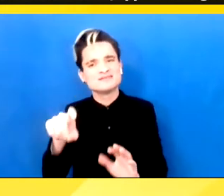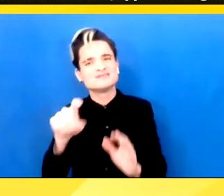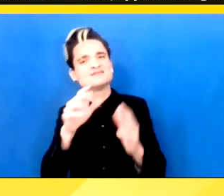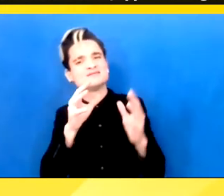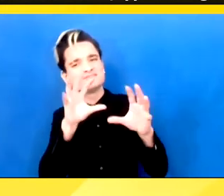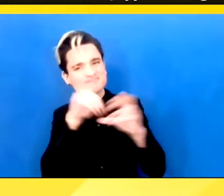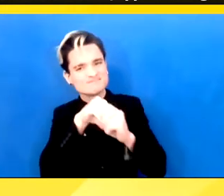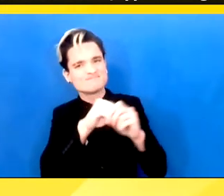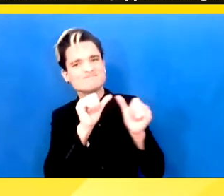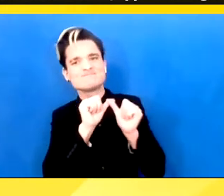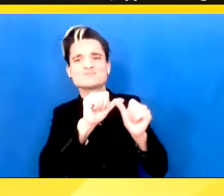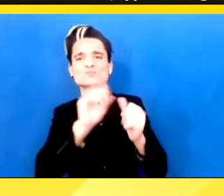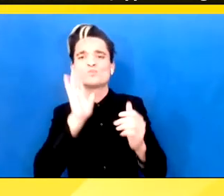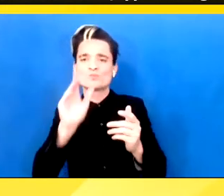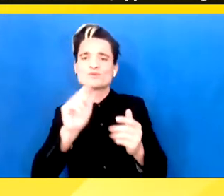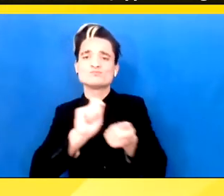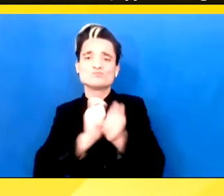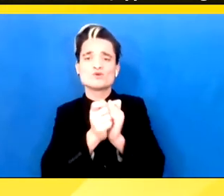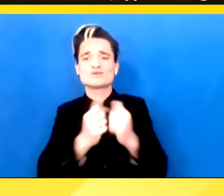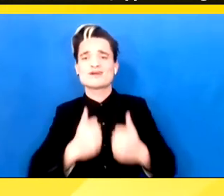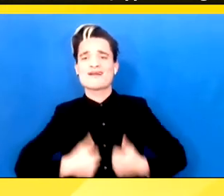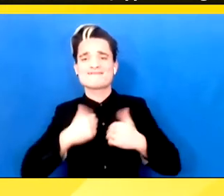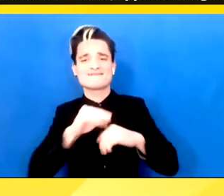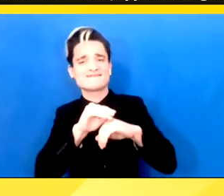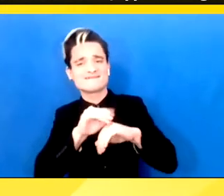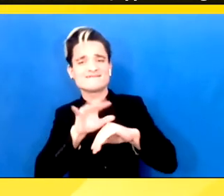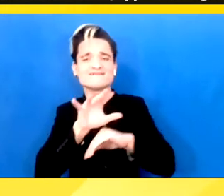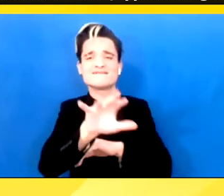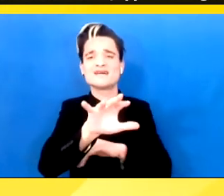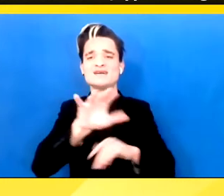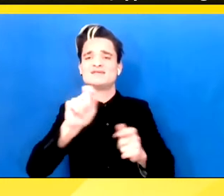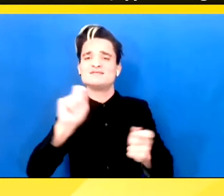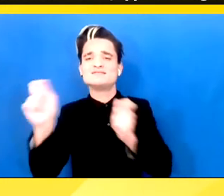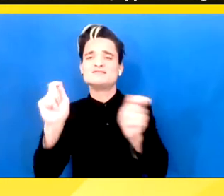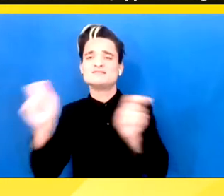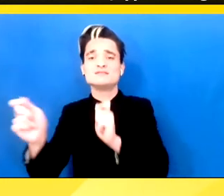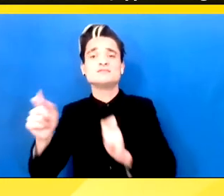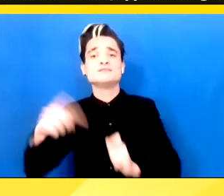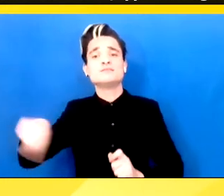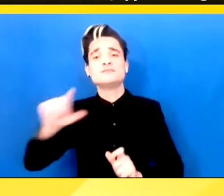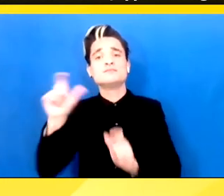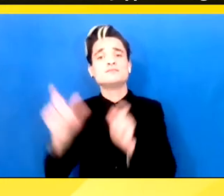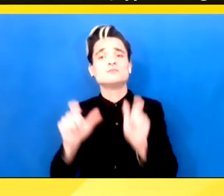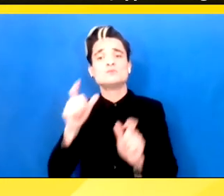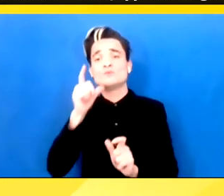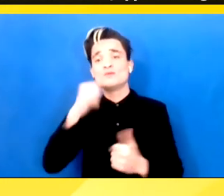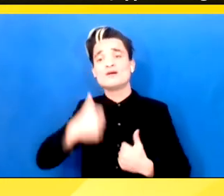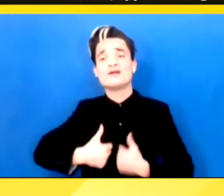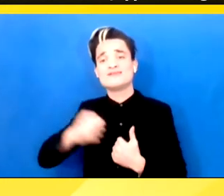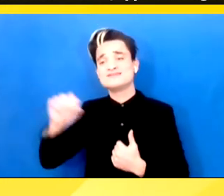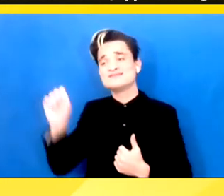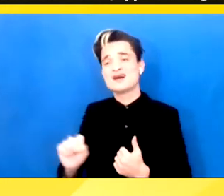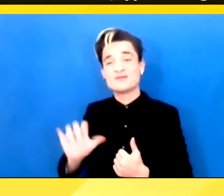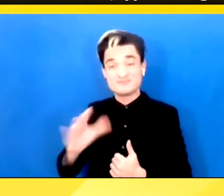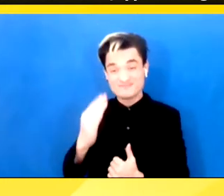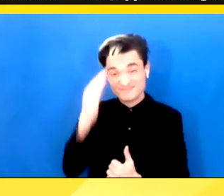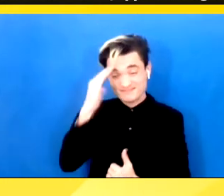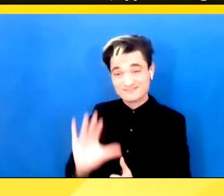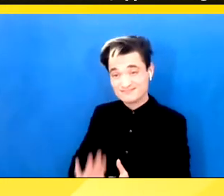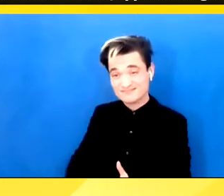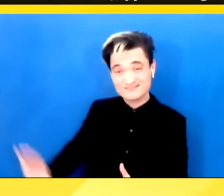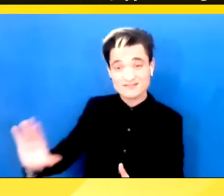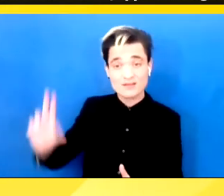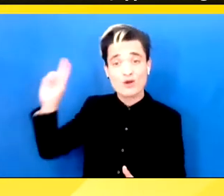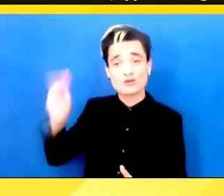South. Those of us who know that history and need to reclaim it, those of us who are living in a place that we know can change